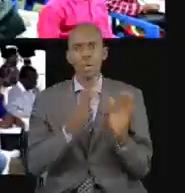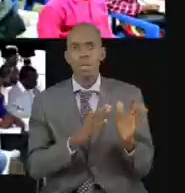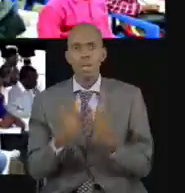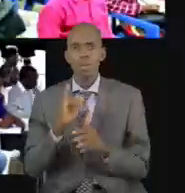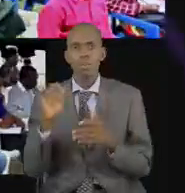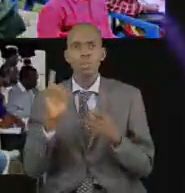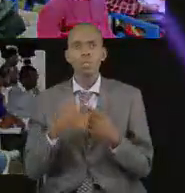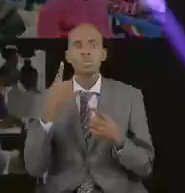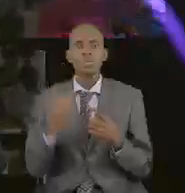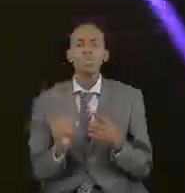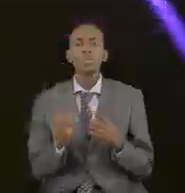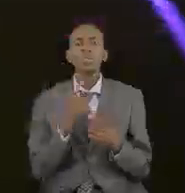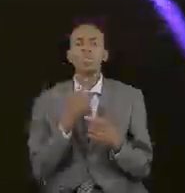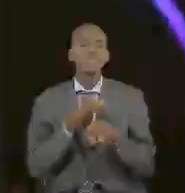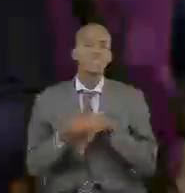lust.